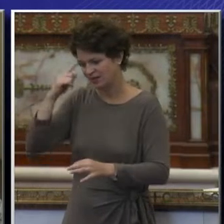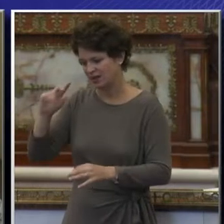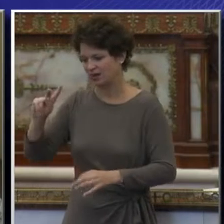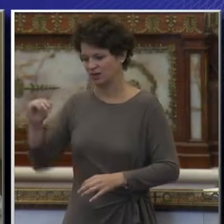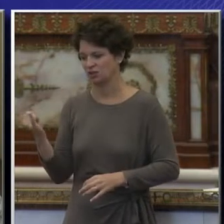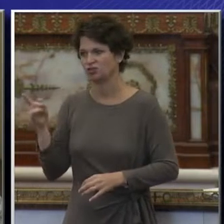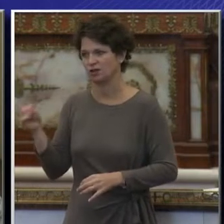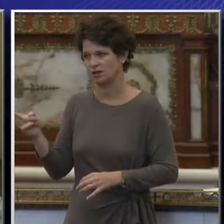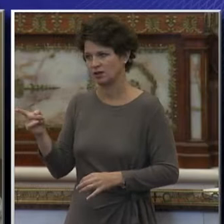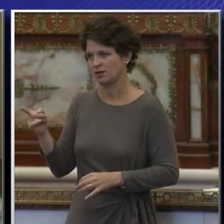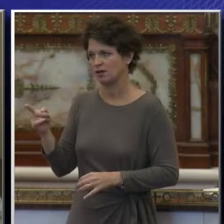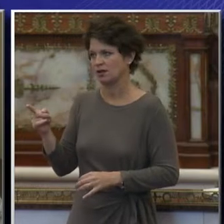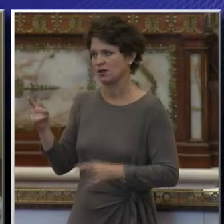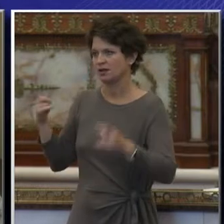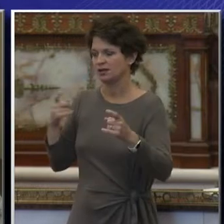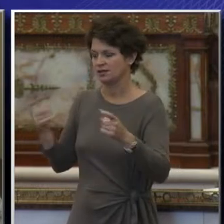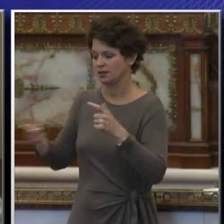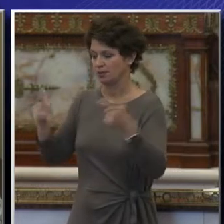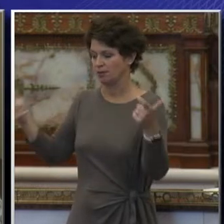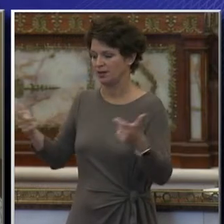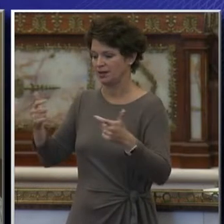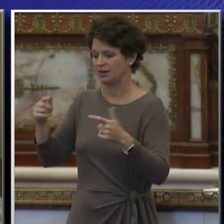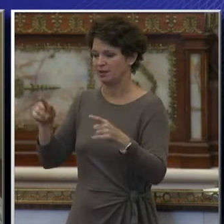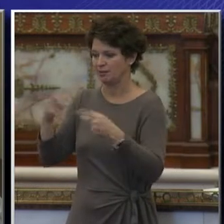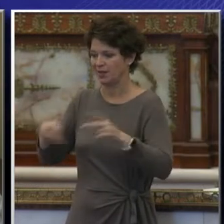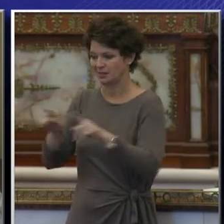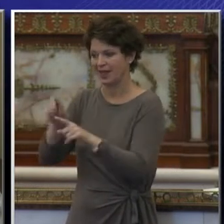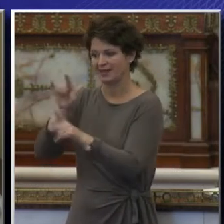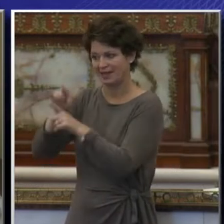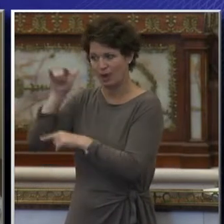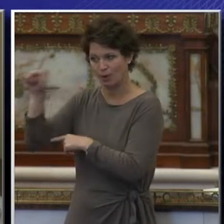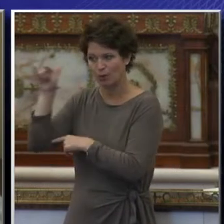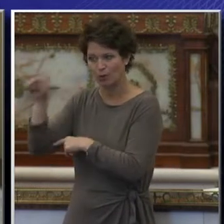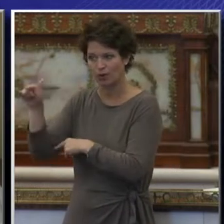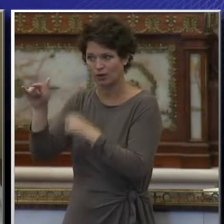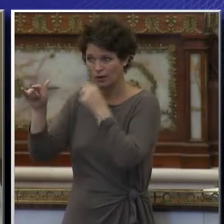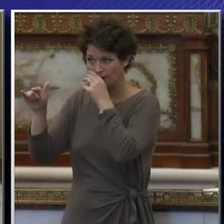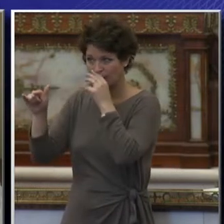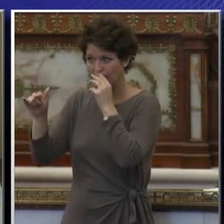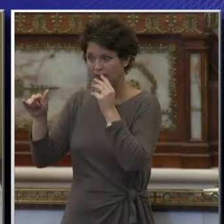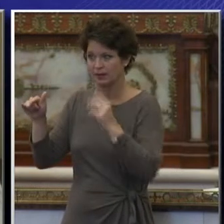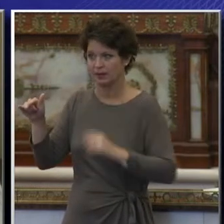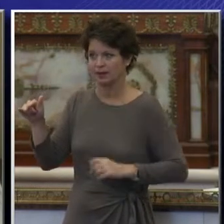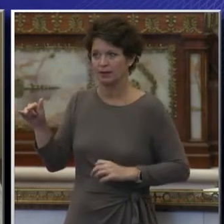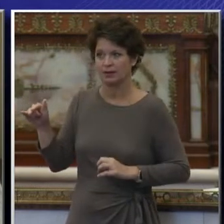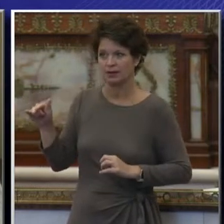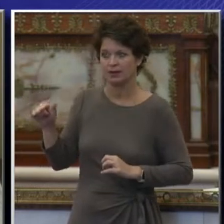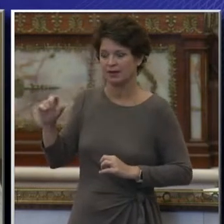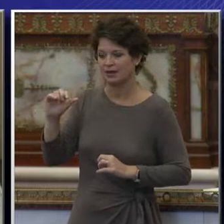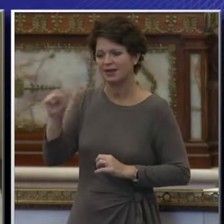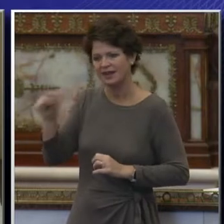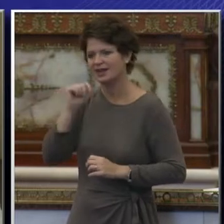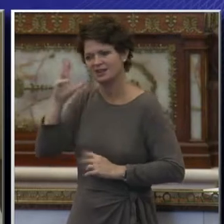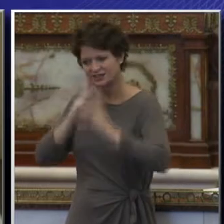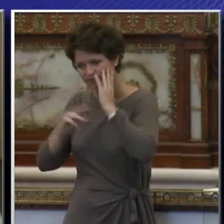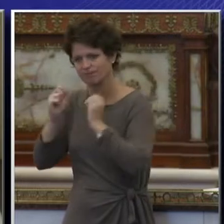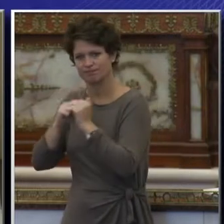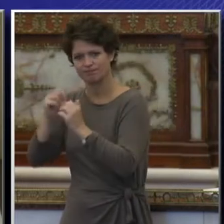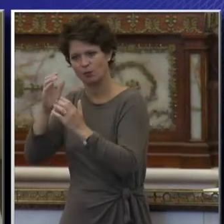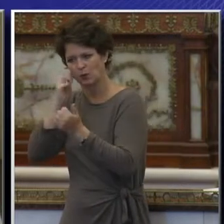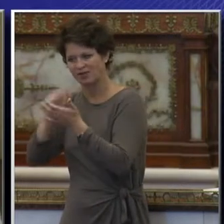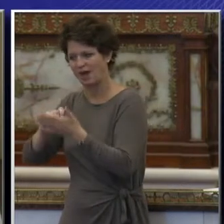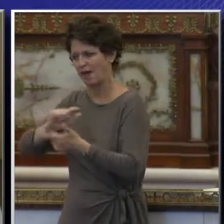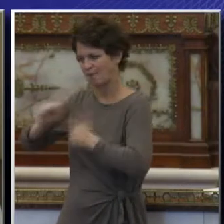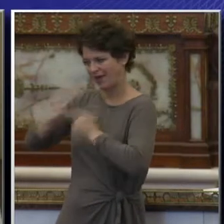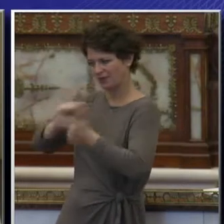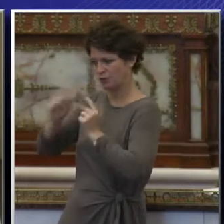Johnson having to deal with big institutions like the airport is not I'm familiar with those kinds of back and